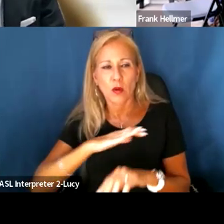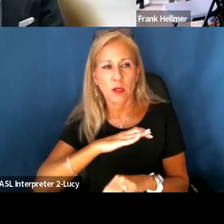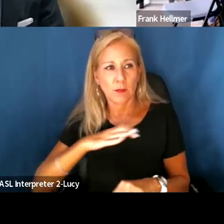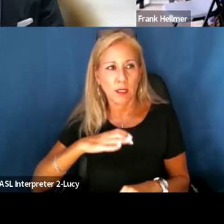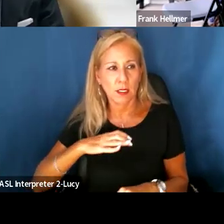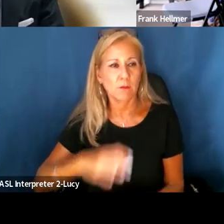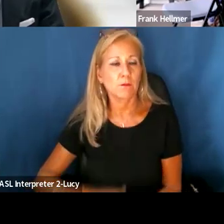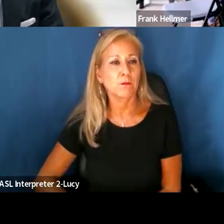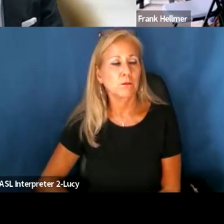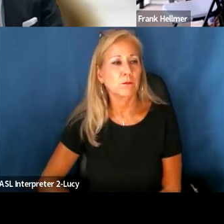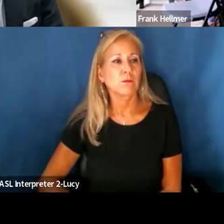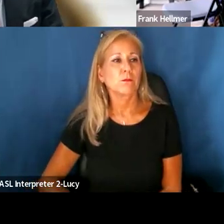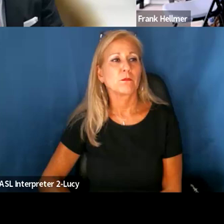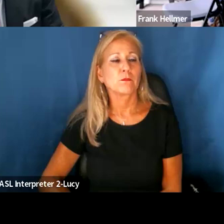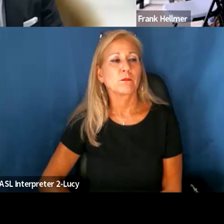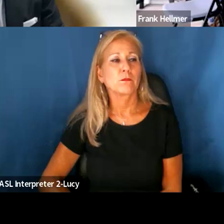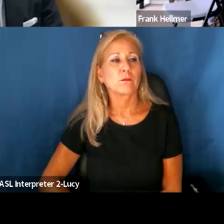You're mute, Nancy.